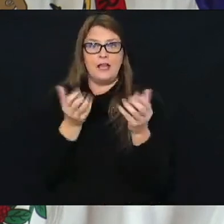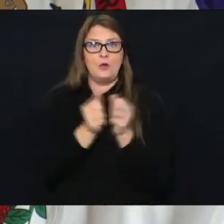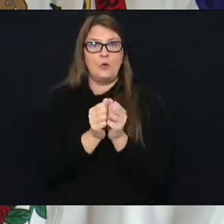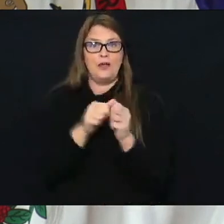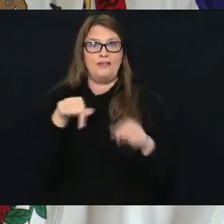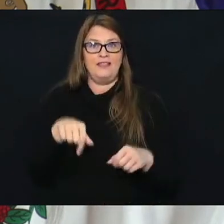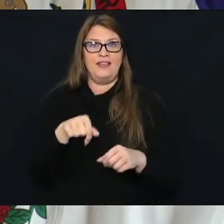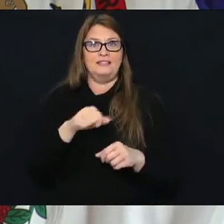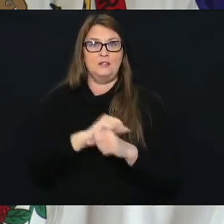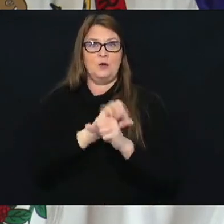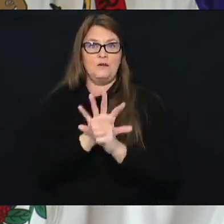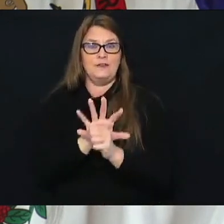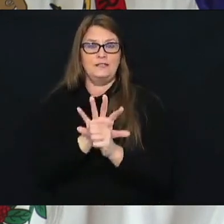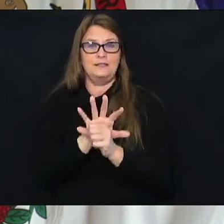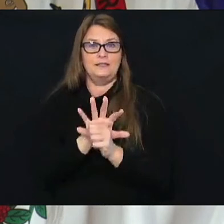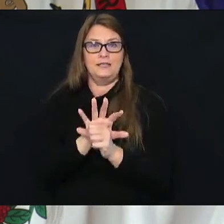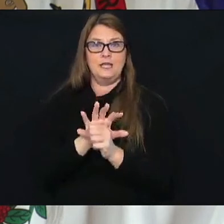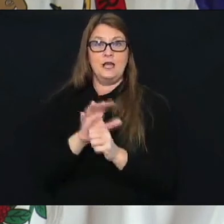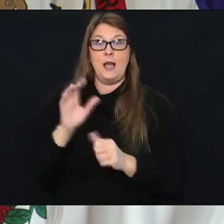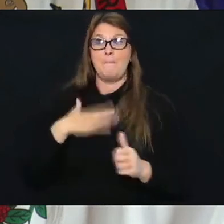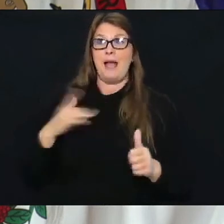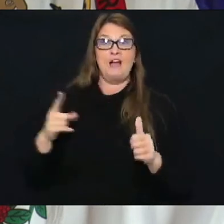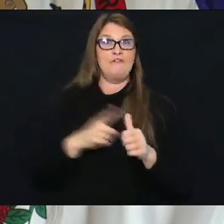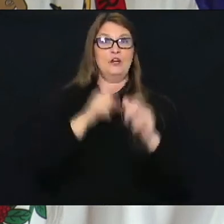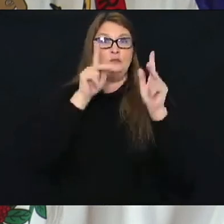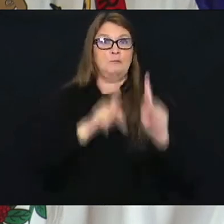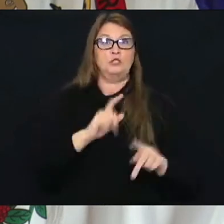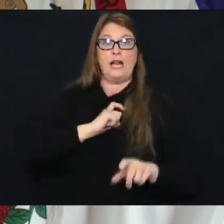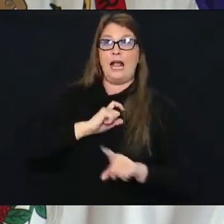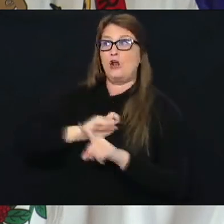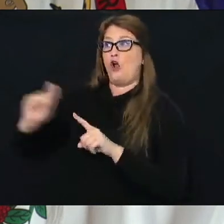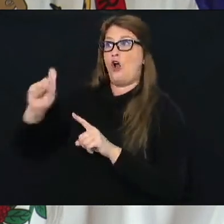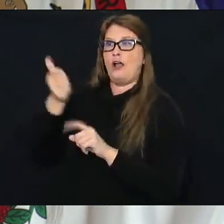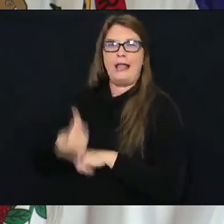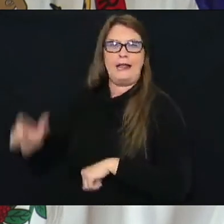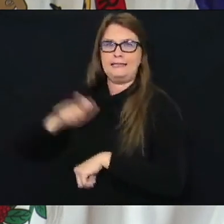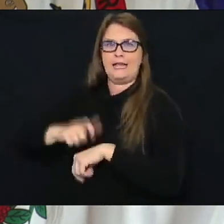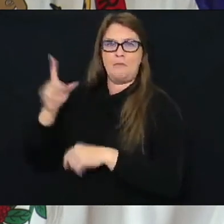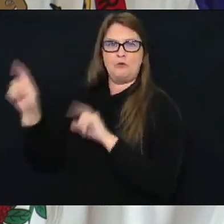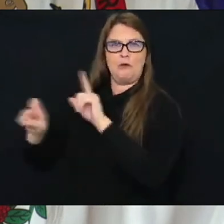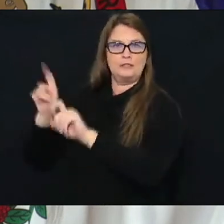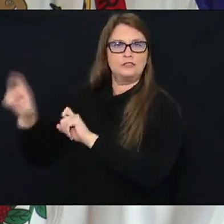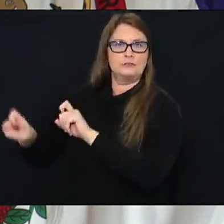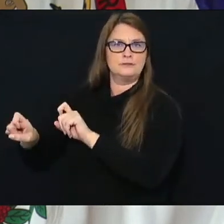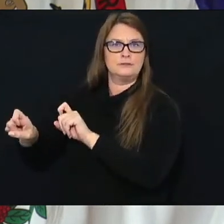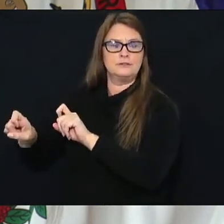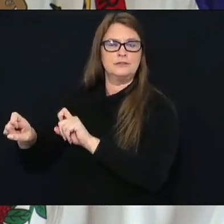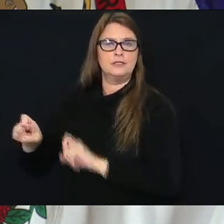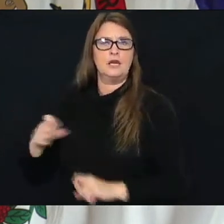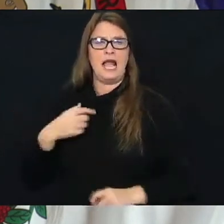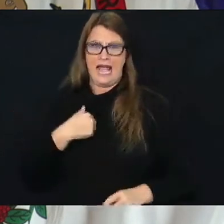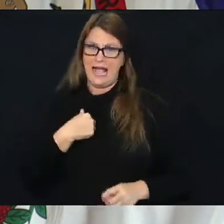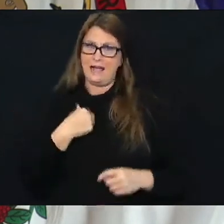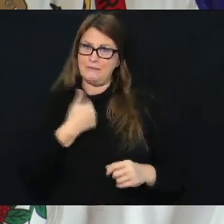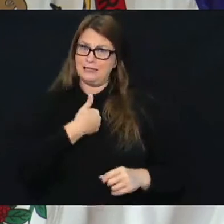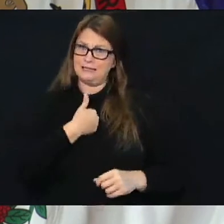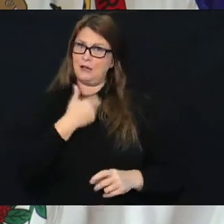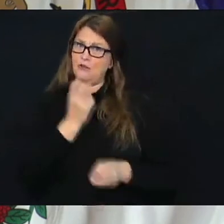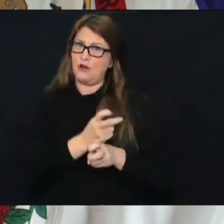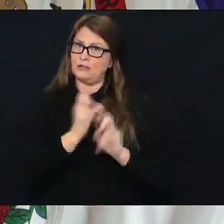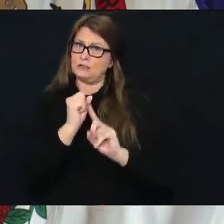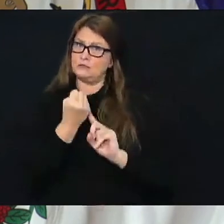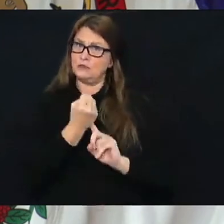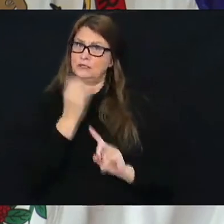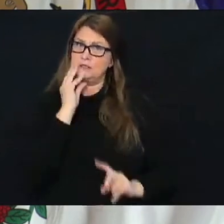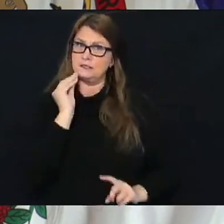virus, the guy that I called right off the get-go, you know, when I was in a tough spot, you